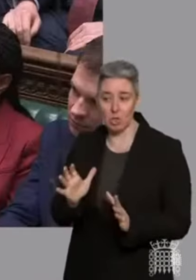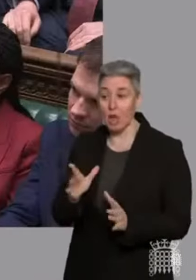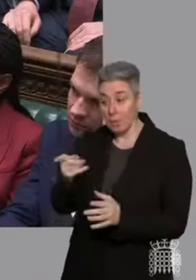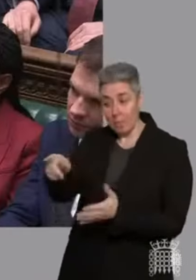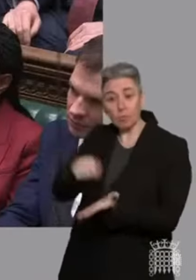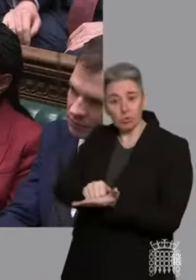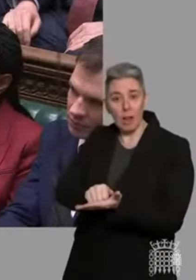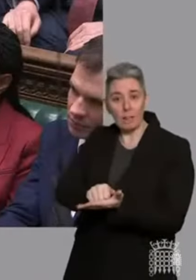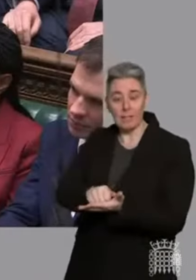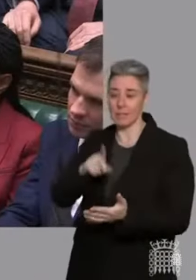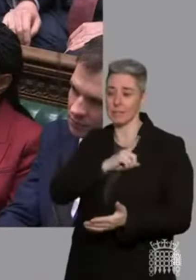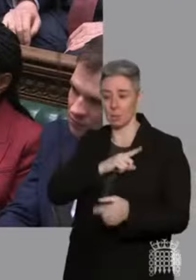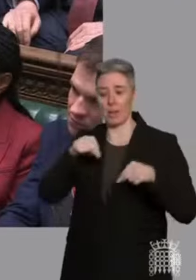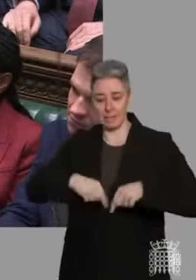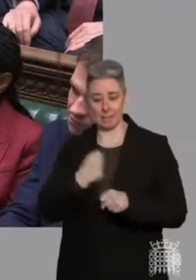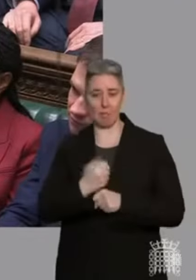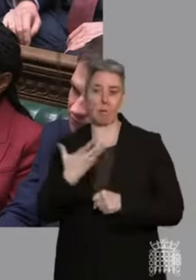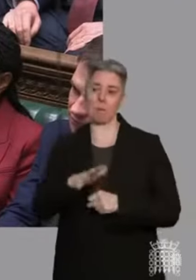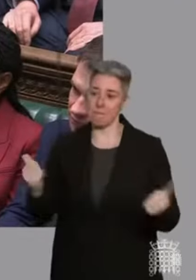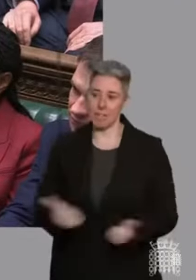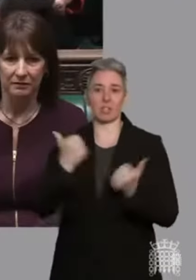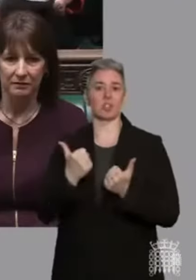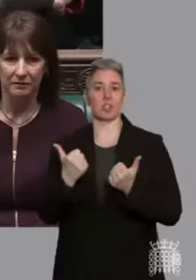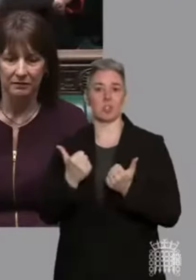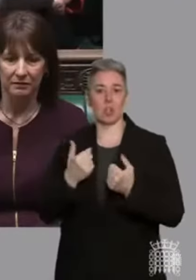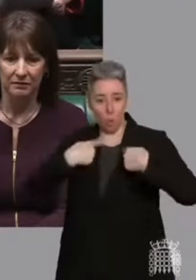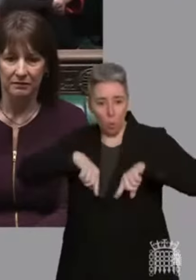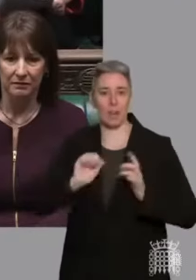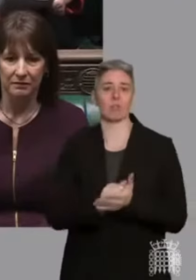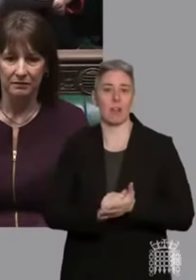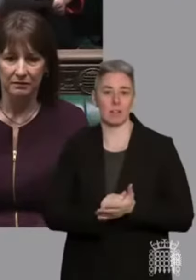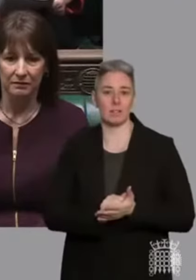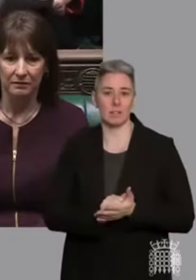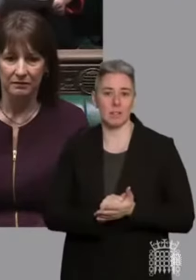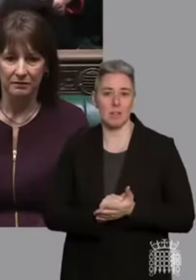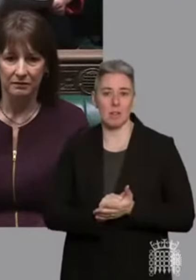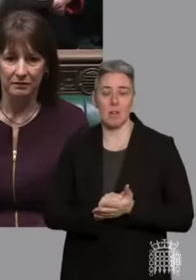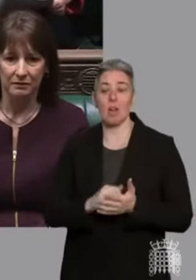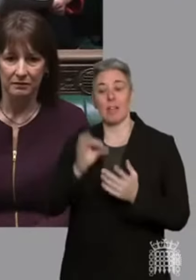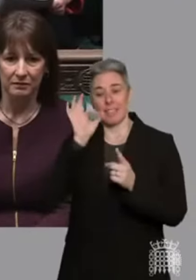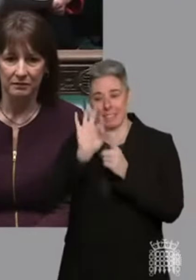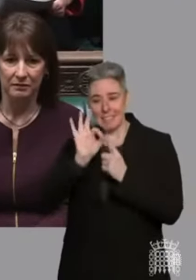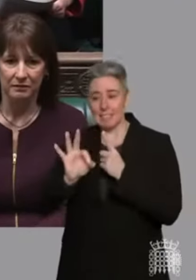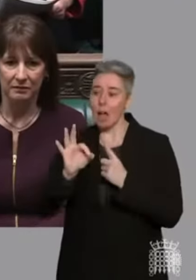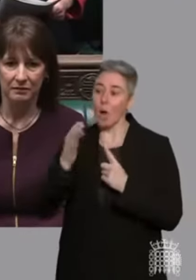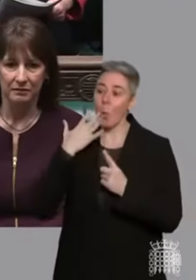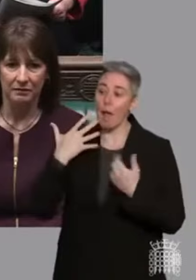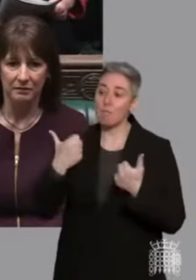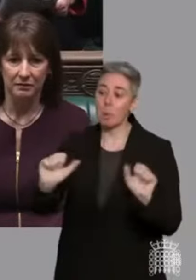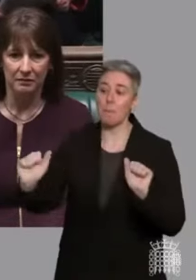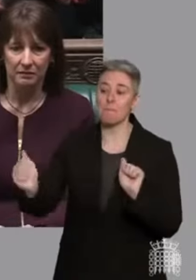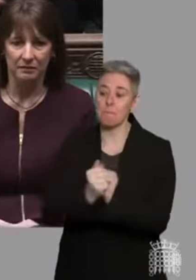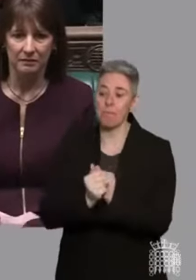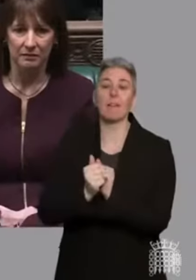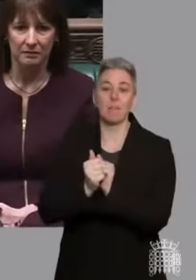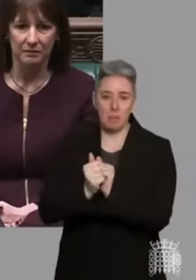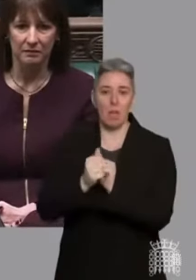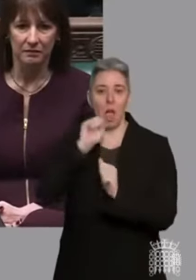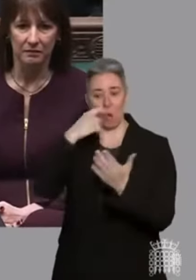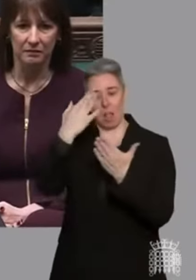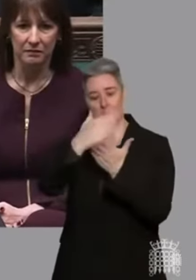Mr. Speaker, I will set out the details when they're finalised, and it will, of course, be presented to Parliament. But if the Leader